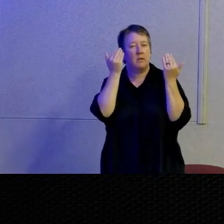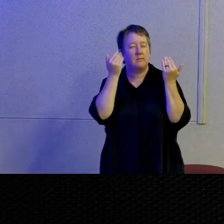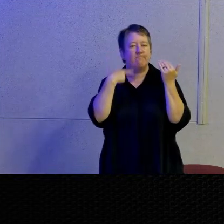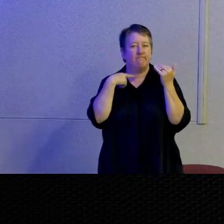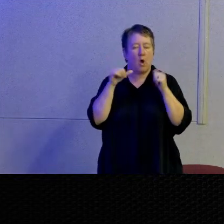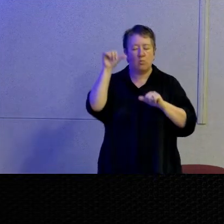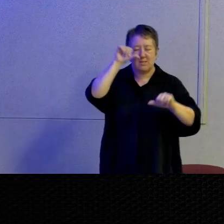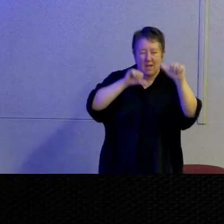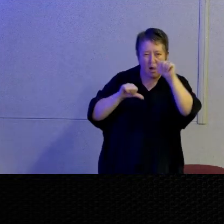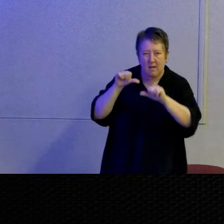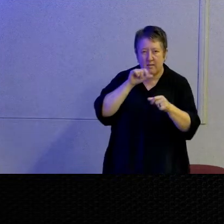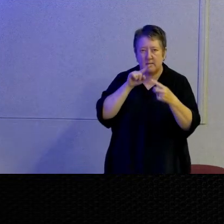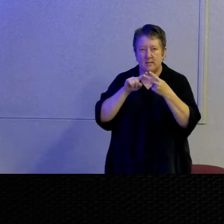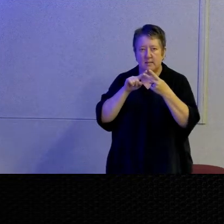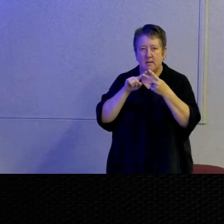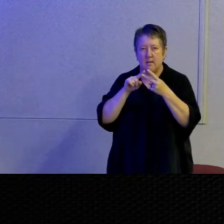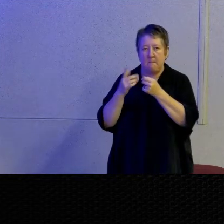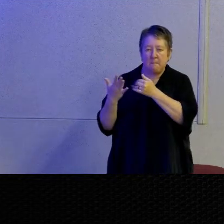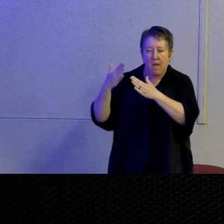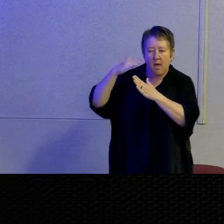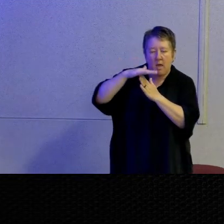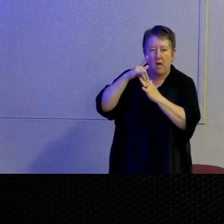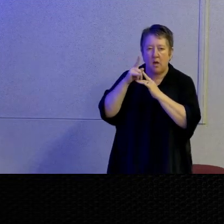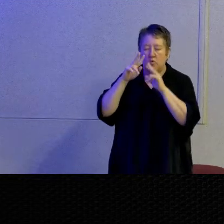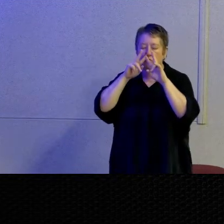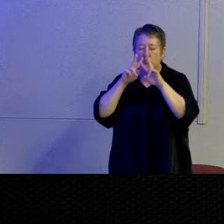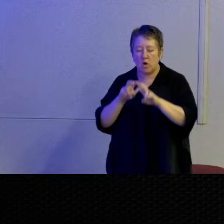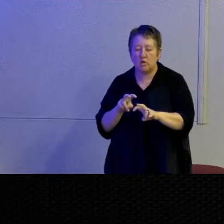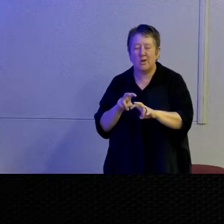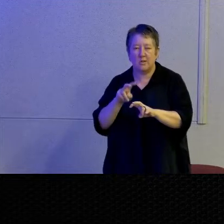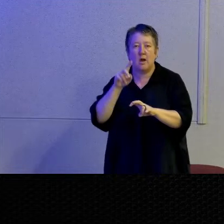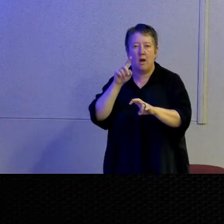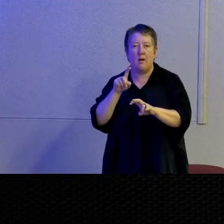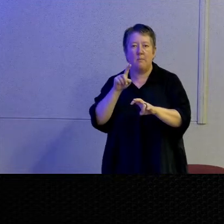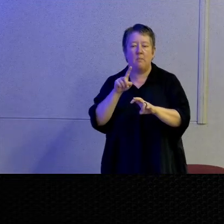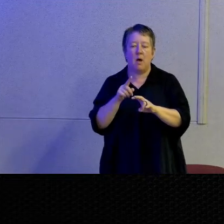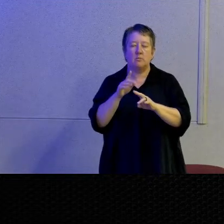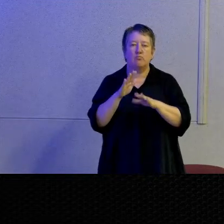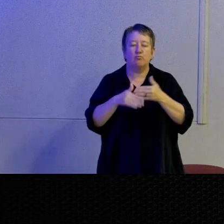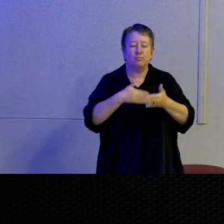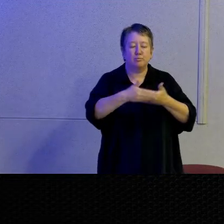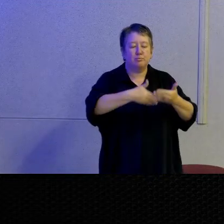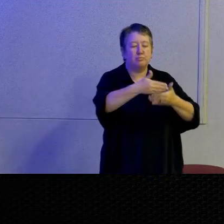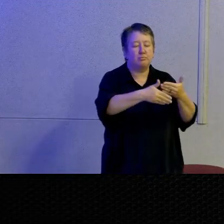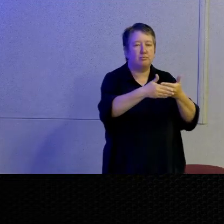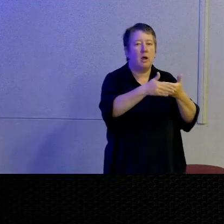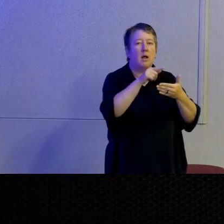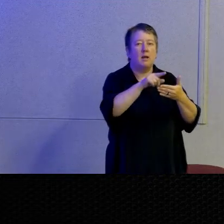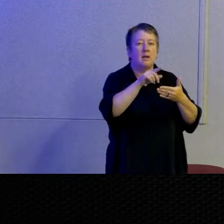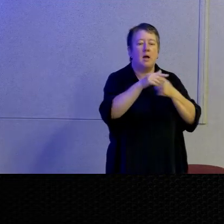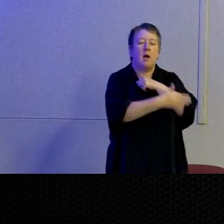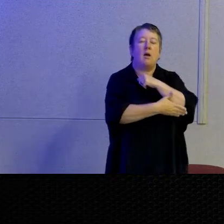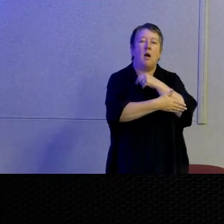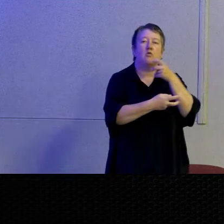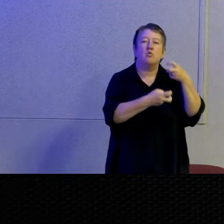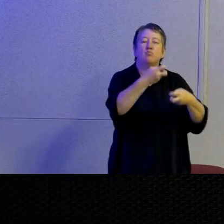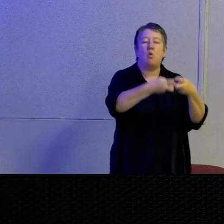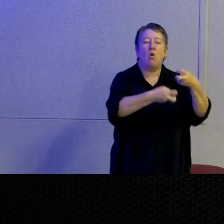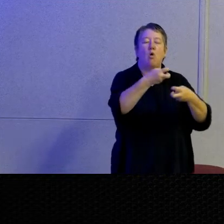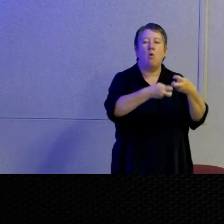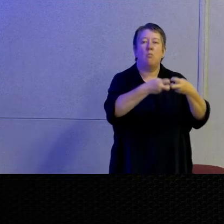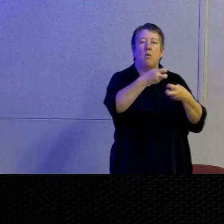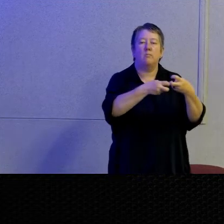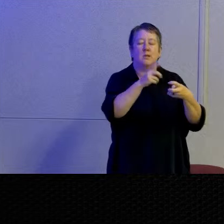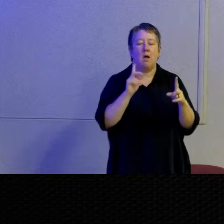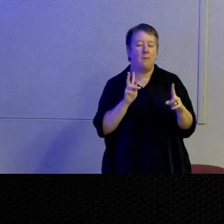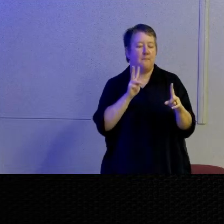fundamental research, need to lead to the application in order to solve the country's program